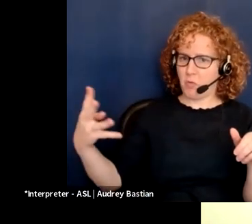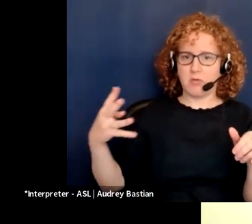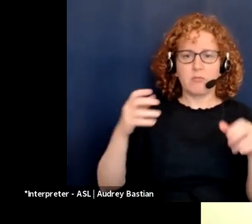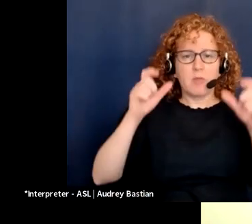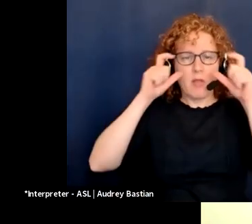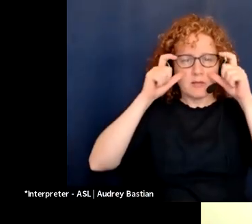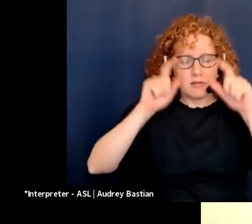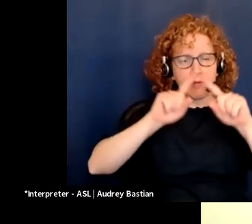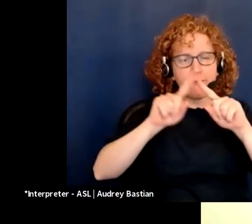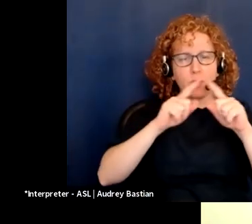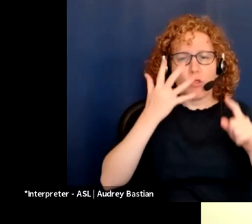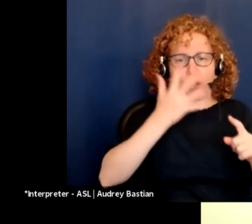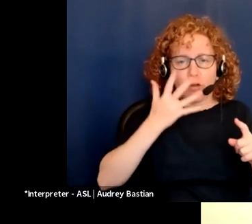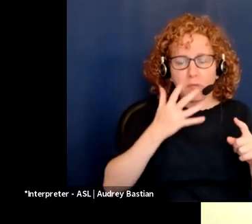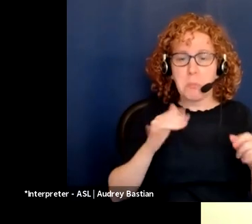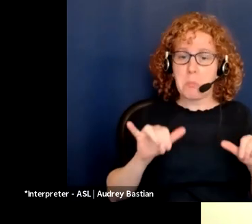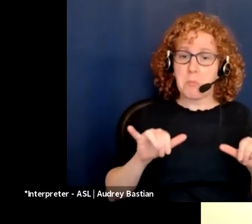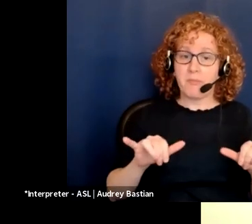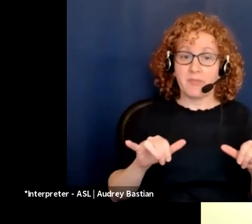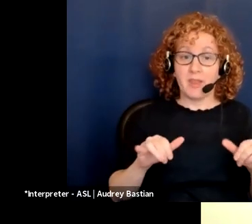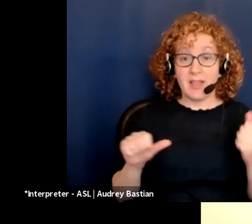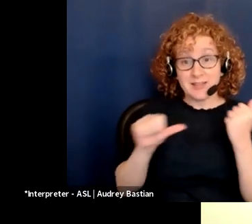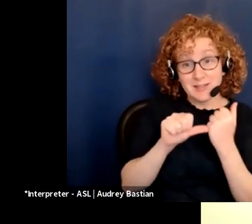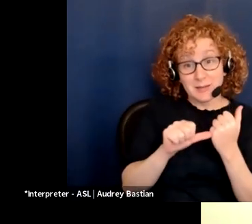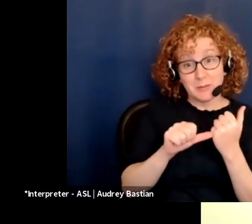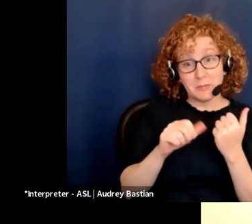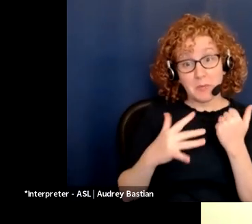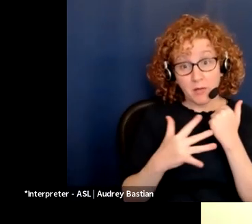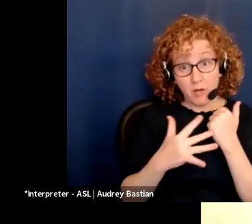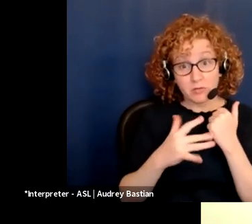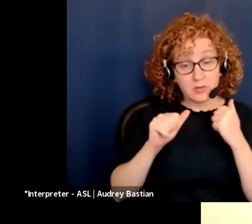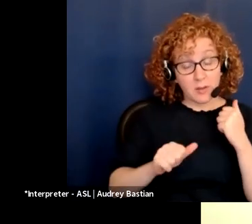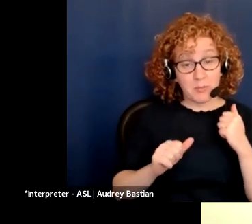my assistive technology can be fashionable and pretty.